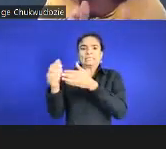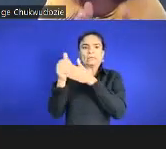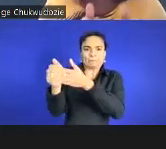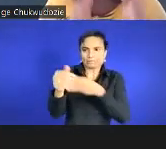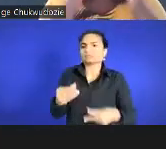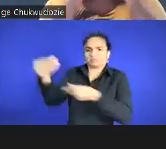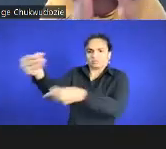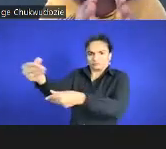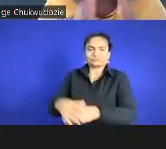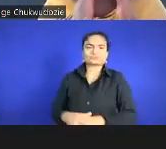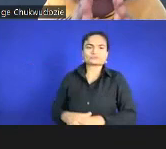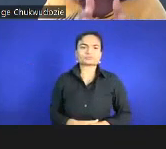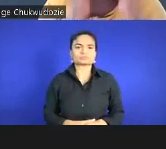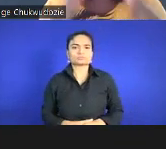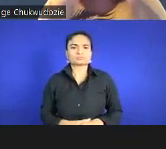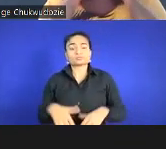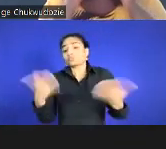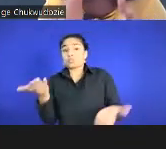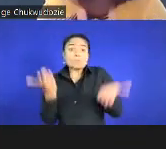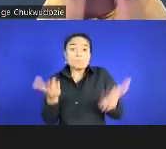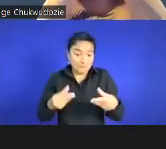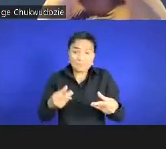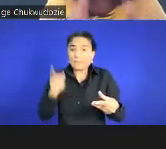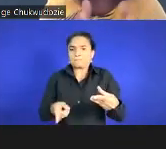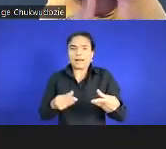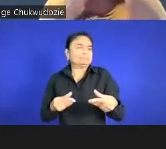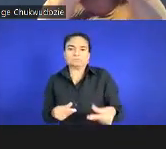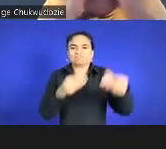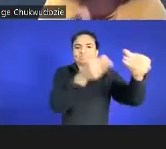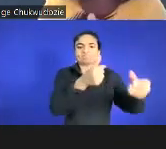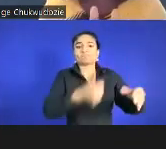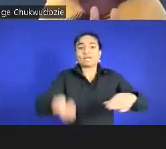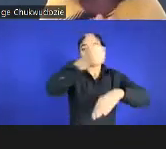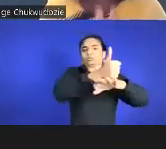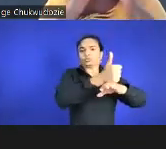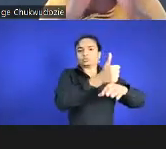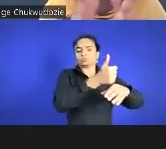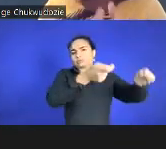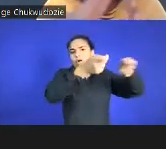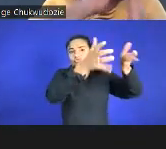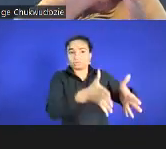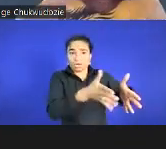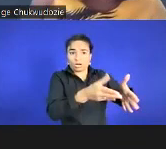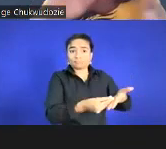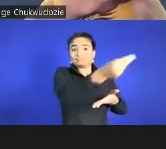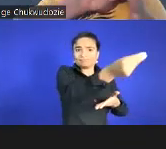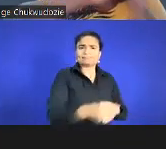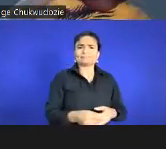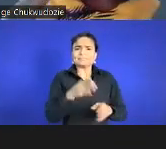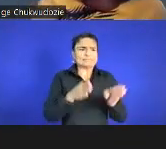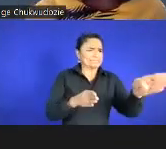it's important that these channels are identified and clear and everybody understands. If possible, have it